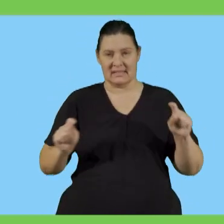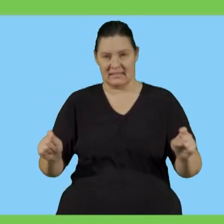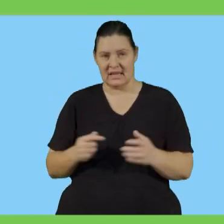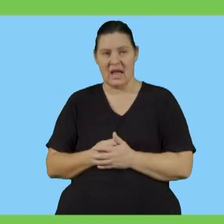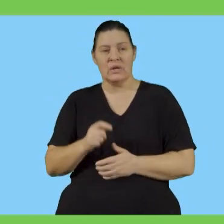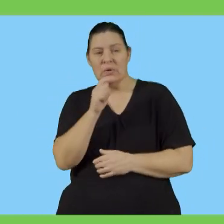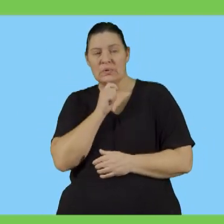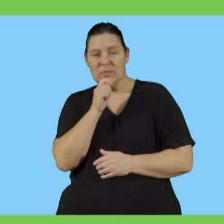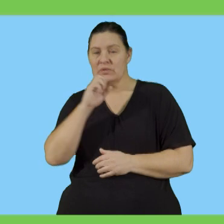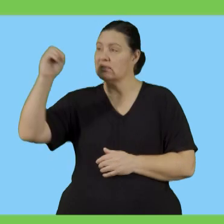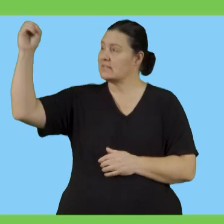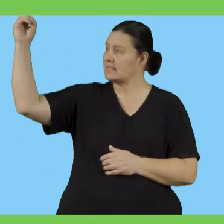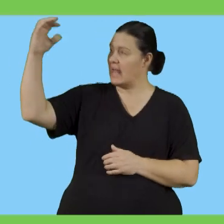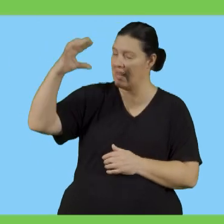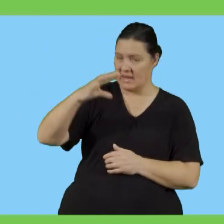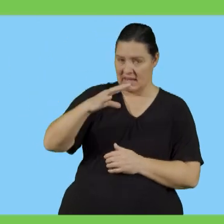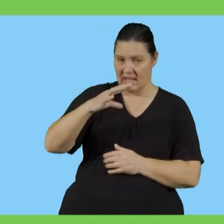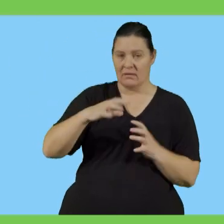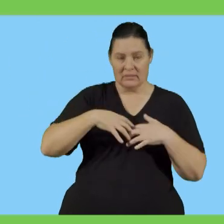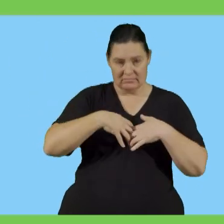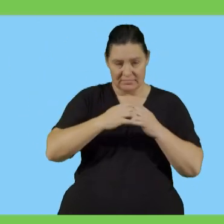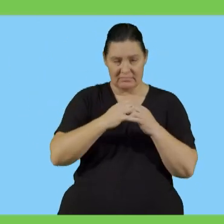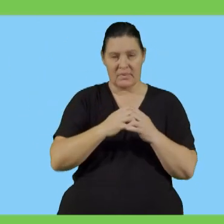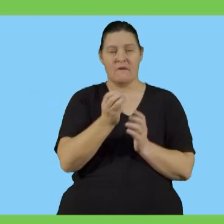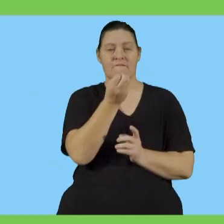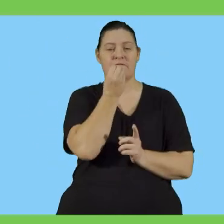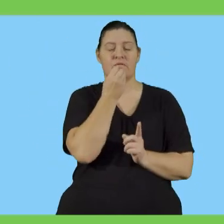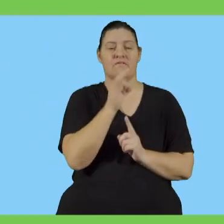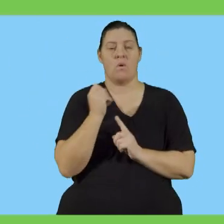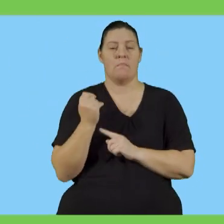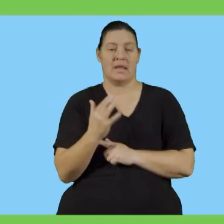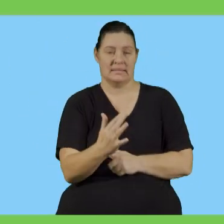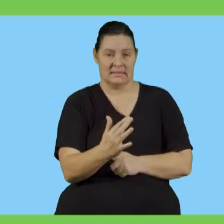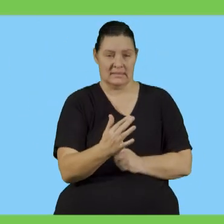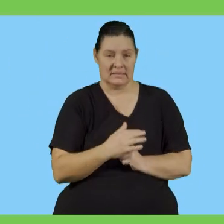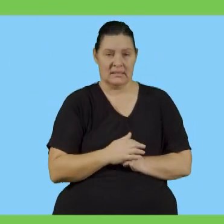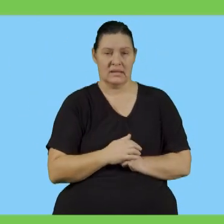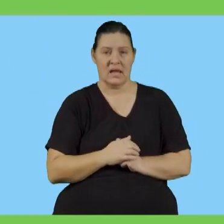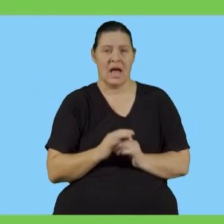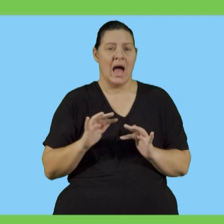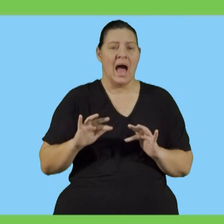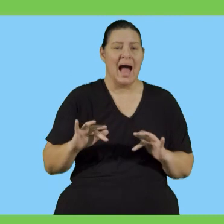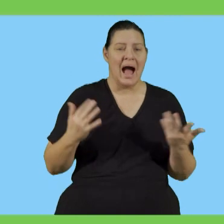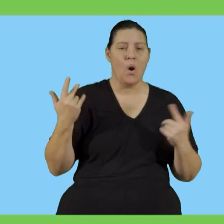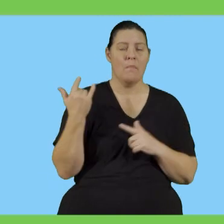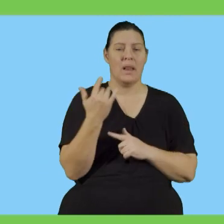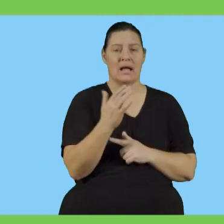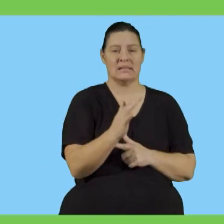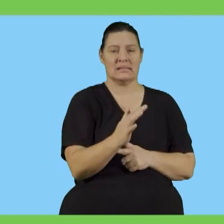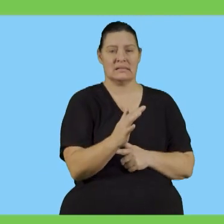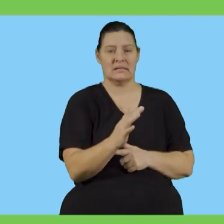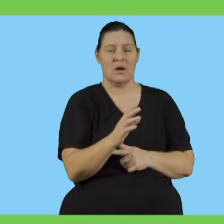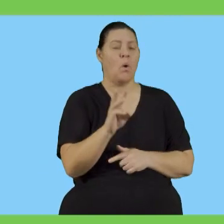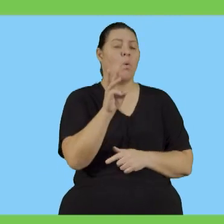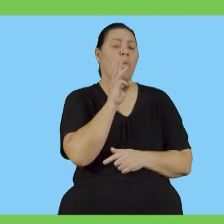it uses sunlight to make food for plants, then how do plants in